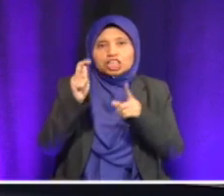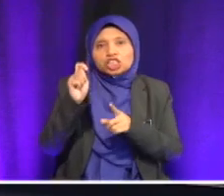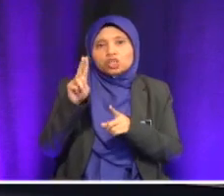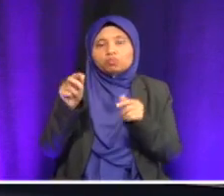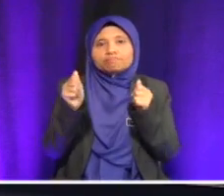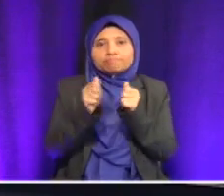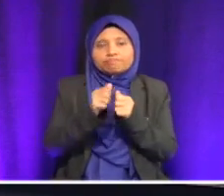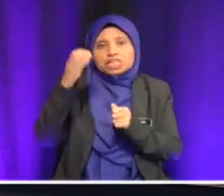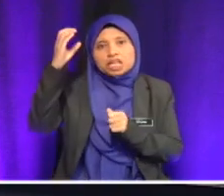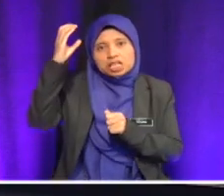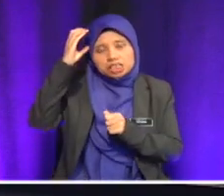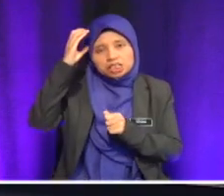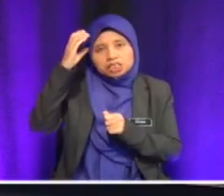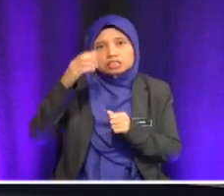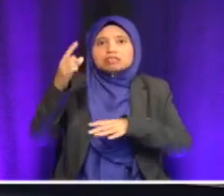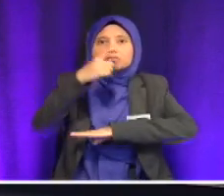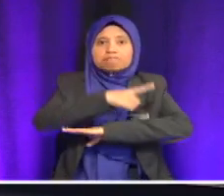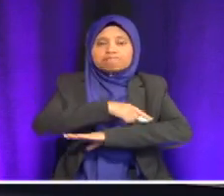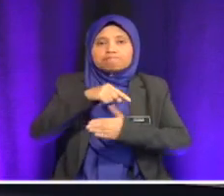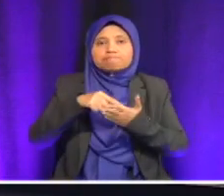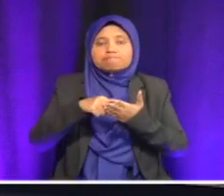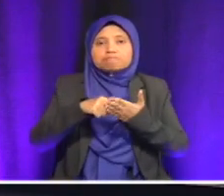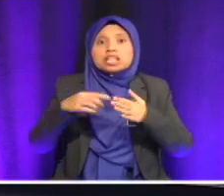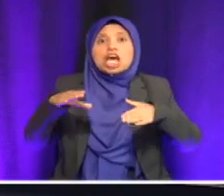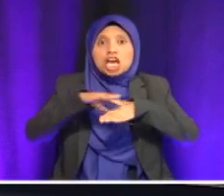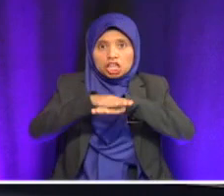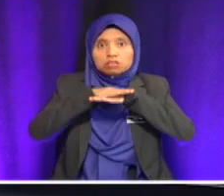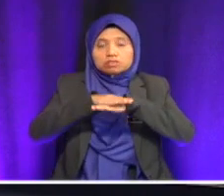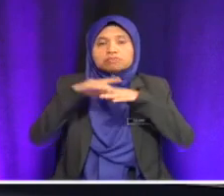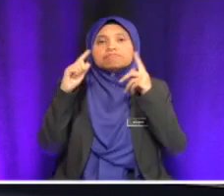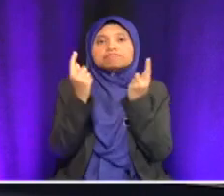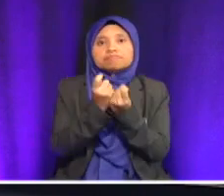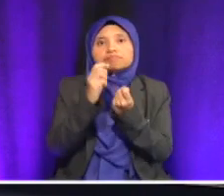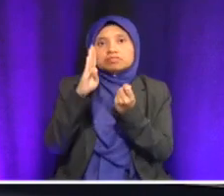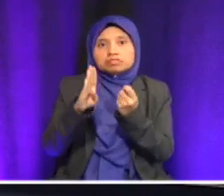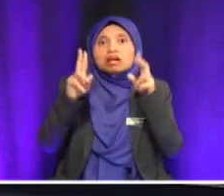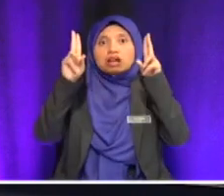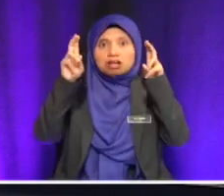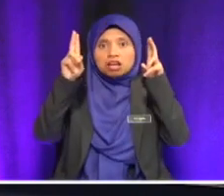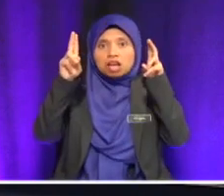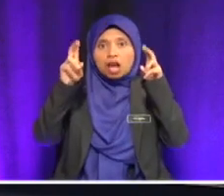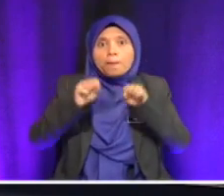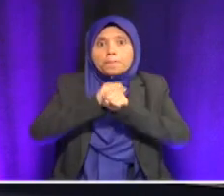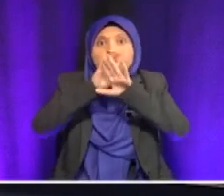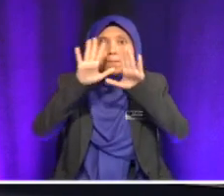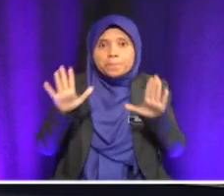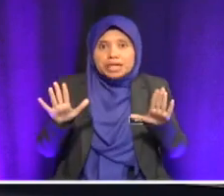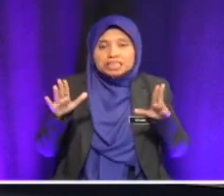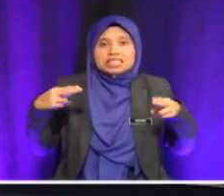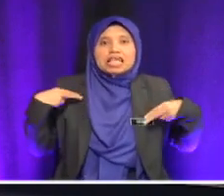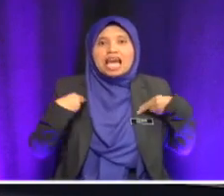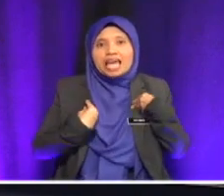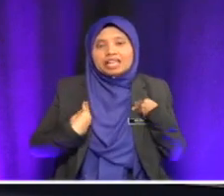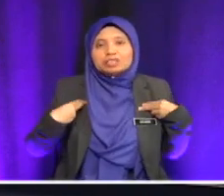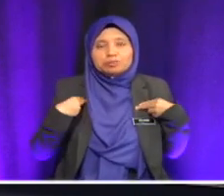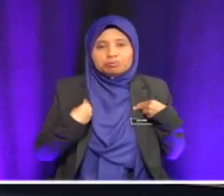Chris MJ, for today's lesson on Bahasa Inggeris Tingkatan 4 with our topic, Amazing Animals. And I'm